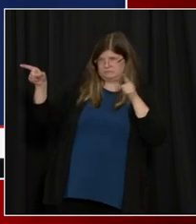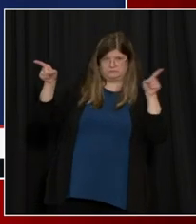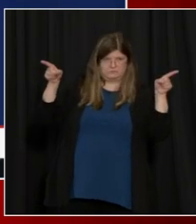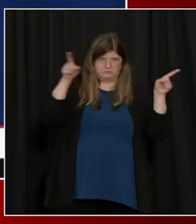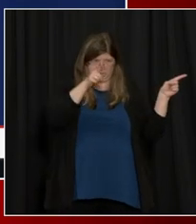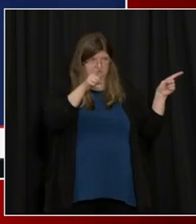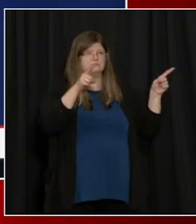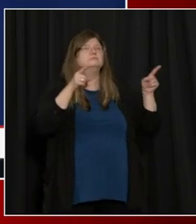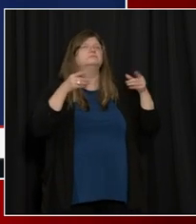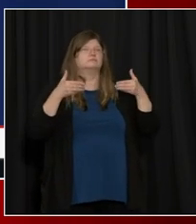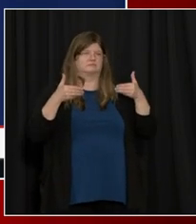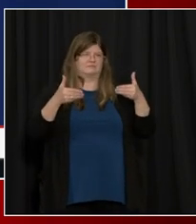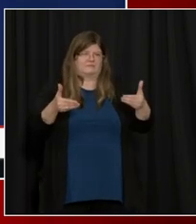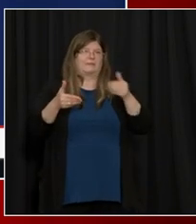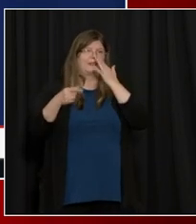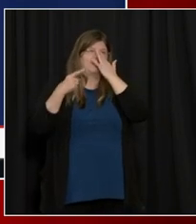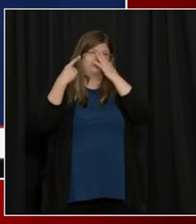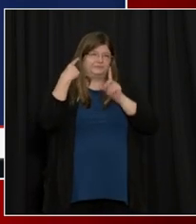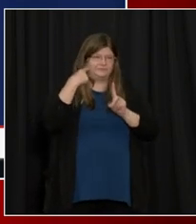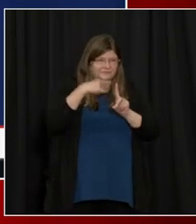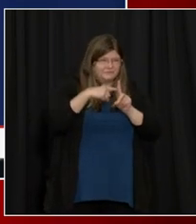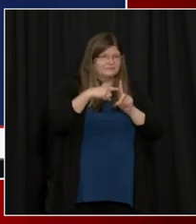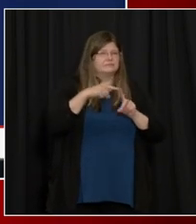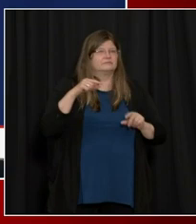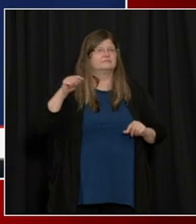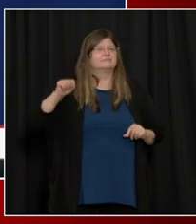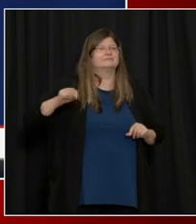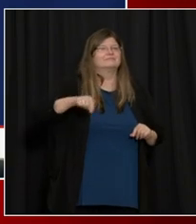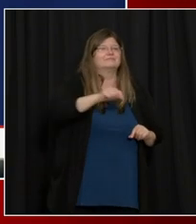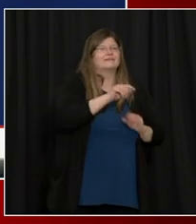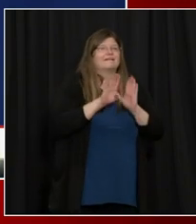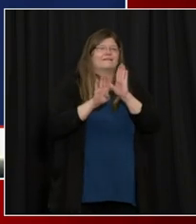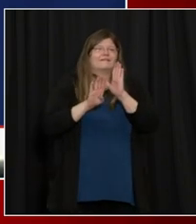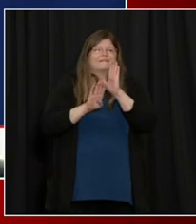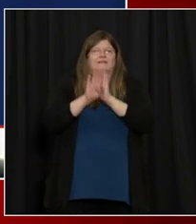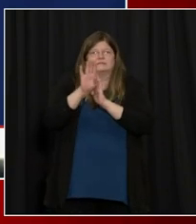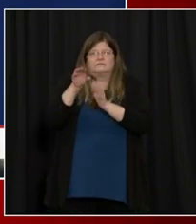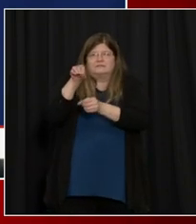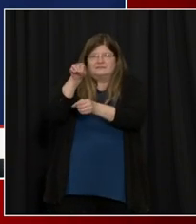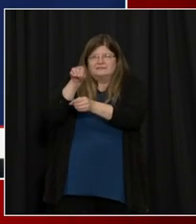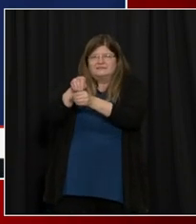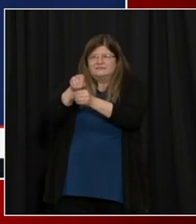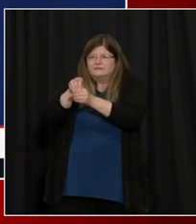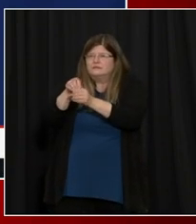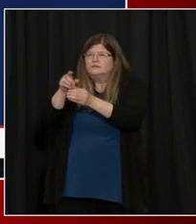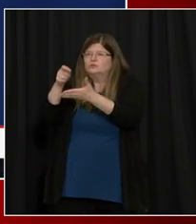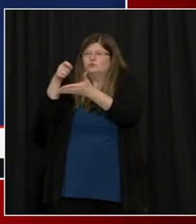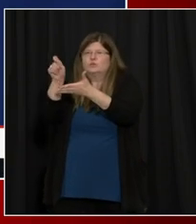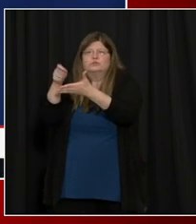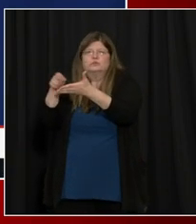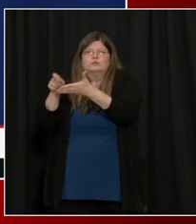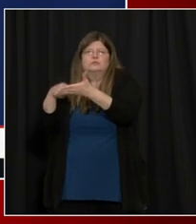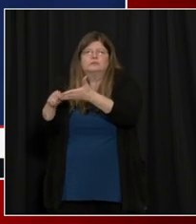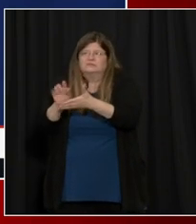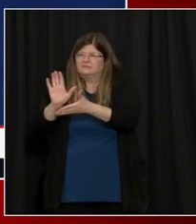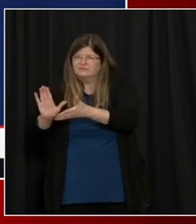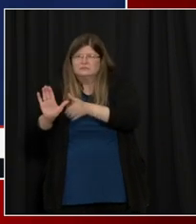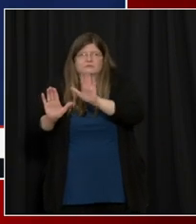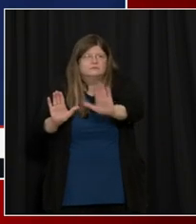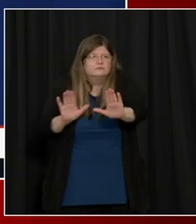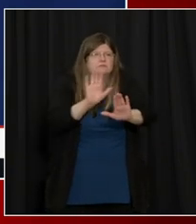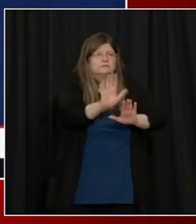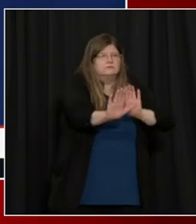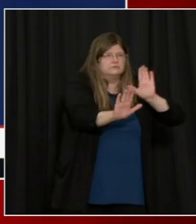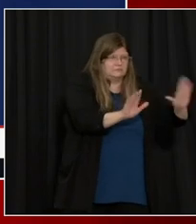secondarily, people are going to be developing their sort of own guidelines based on the recommendations that came out of the mayor's